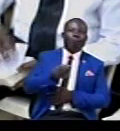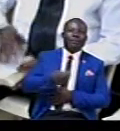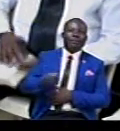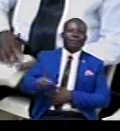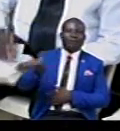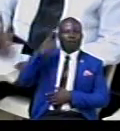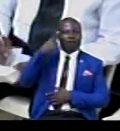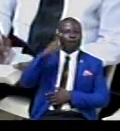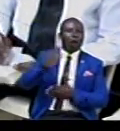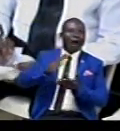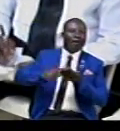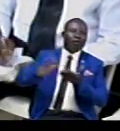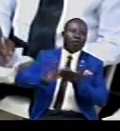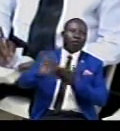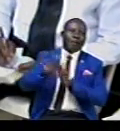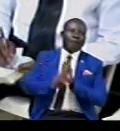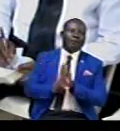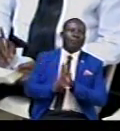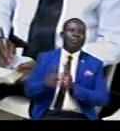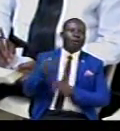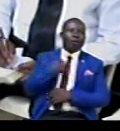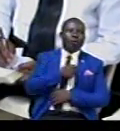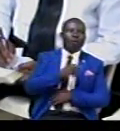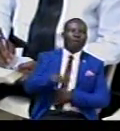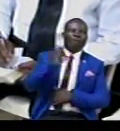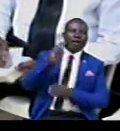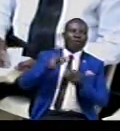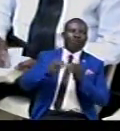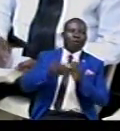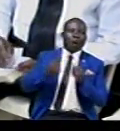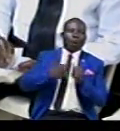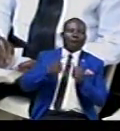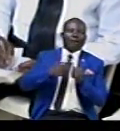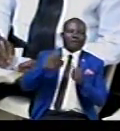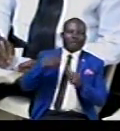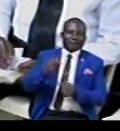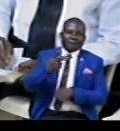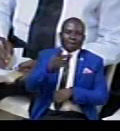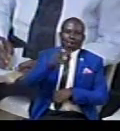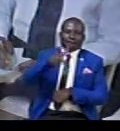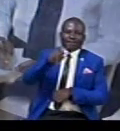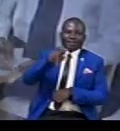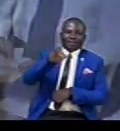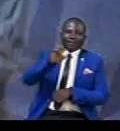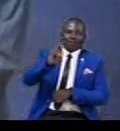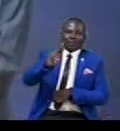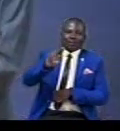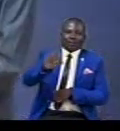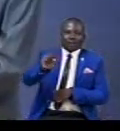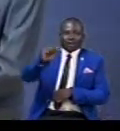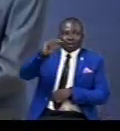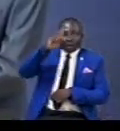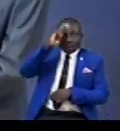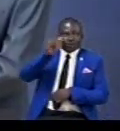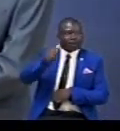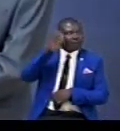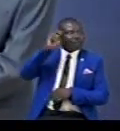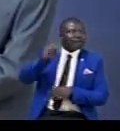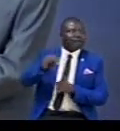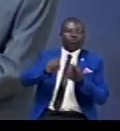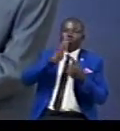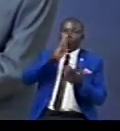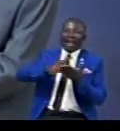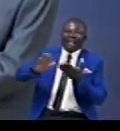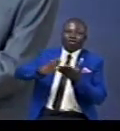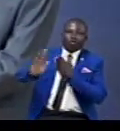for atonements we find number one the priest himself he need to be atoned for in